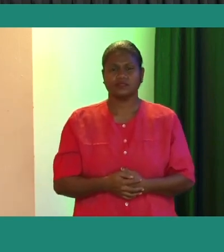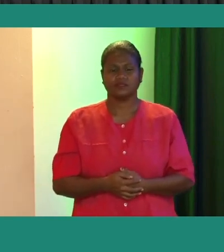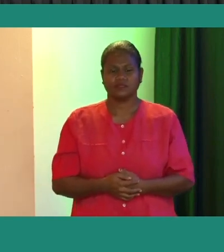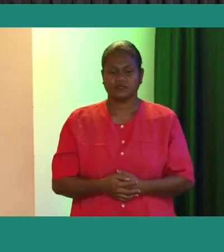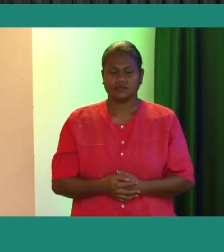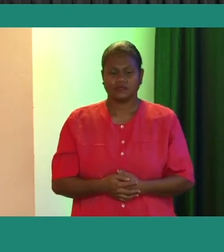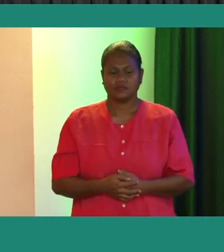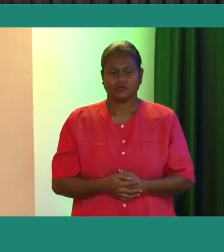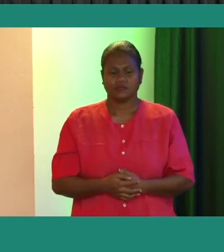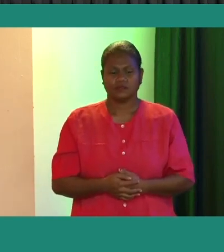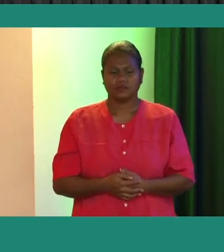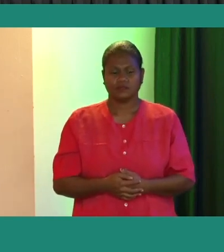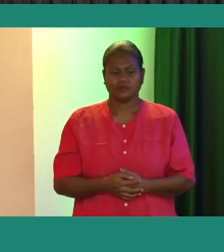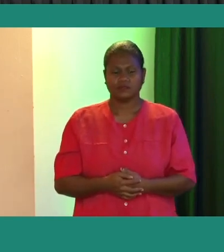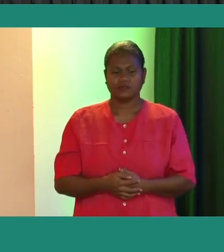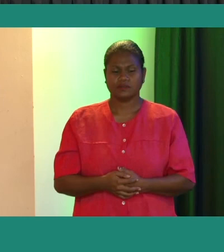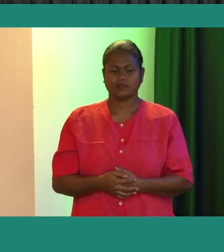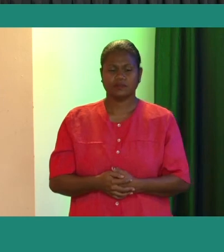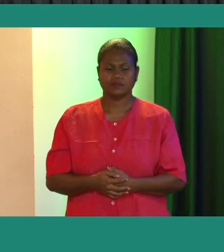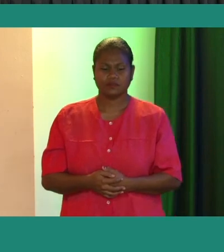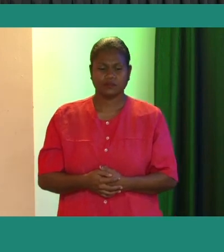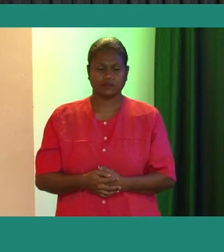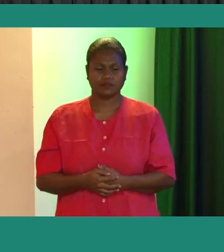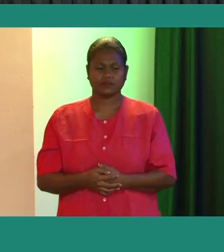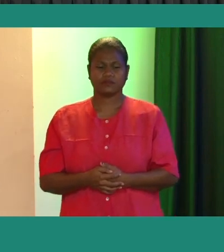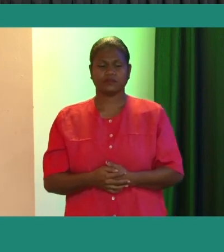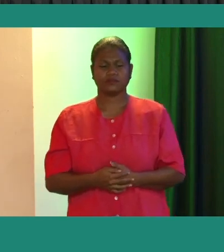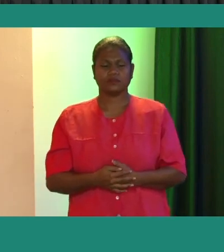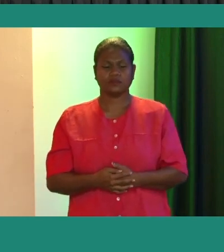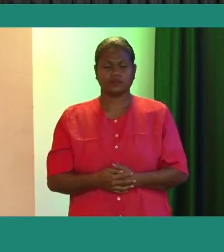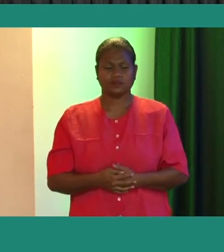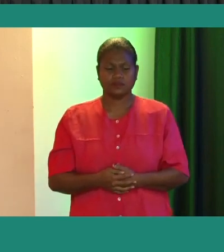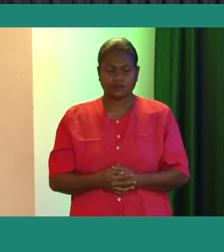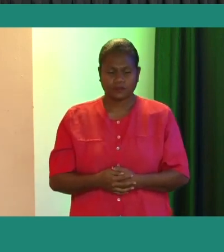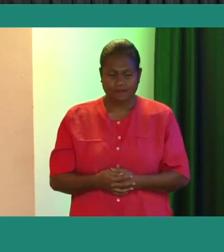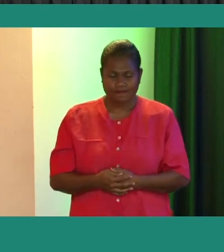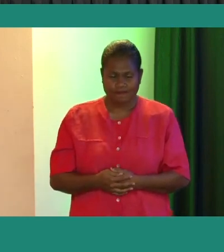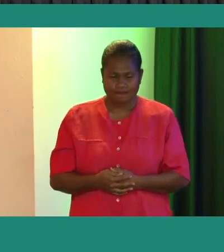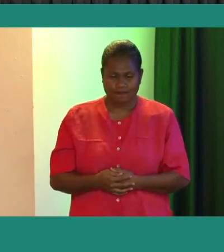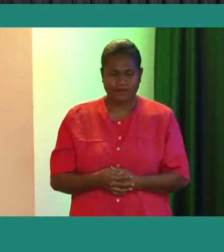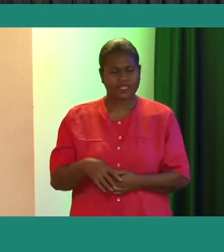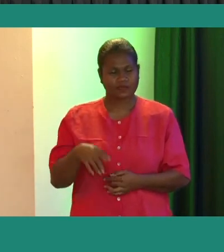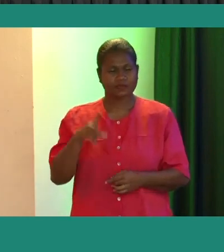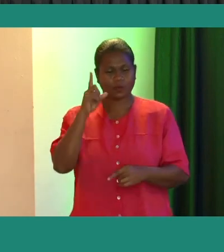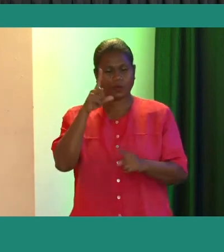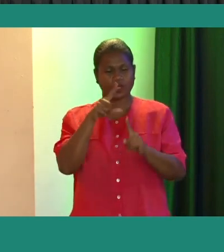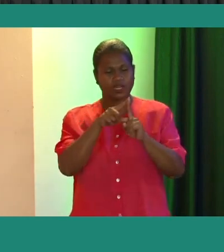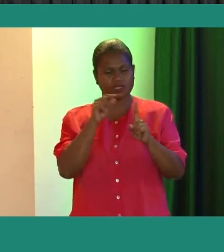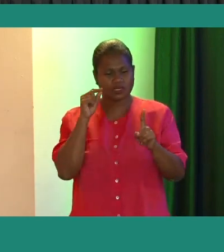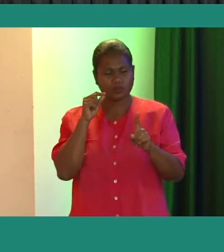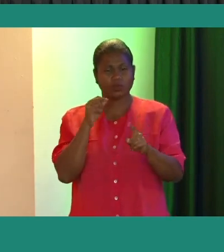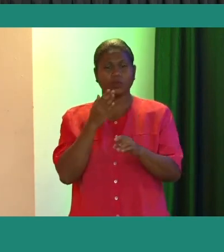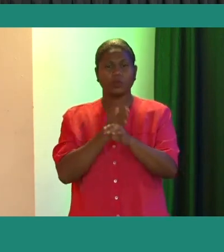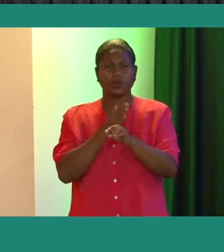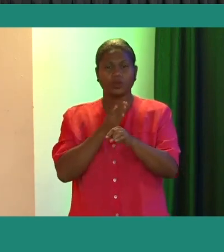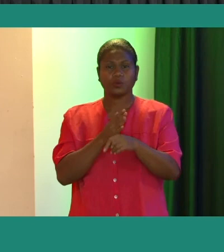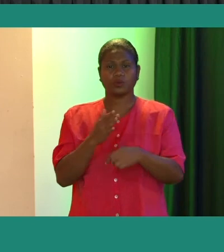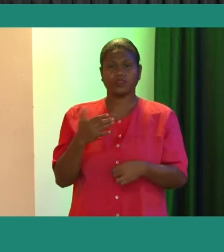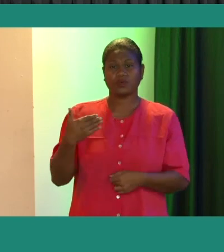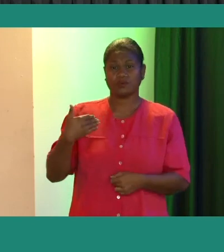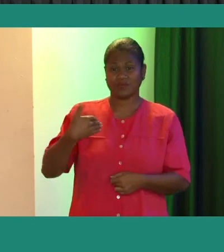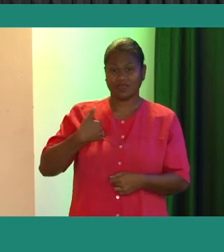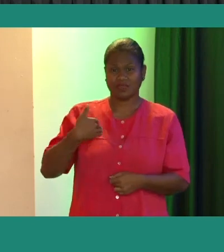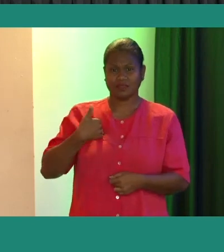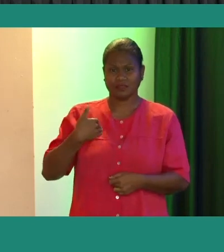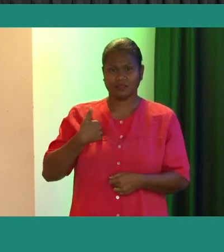into. Like, for instance, working with the provincial health authorities, even